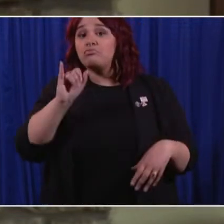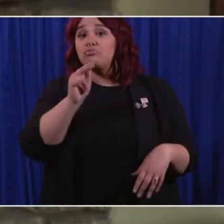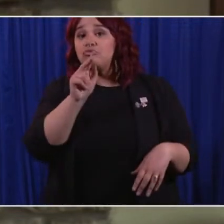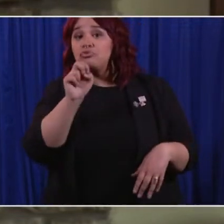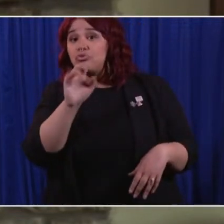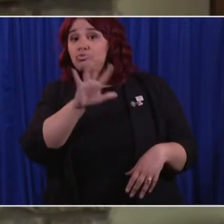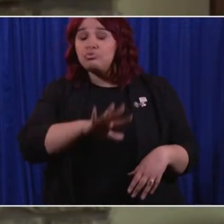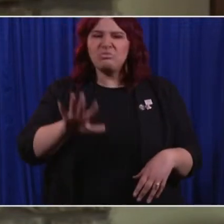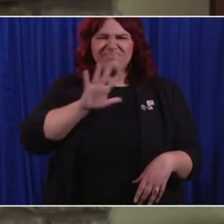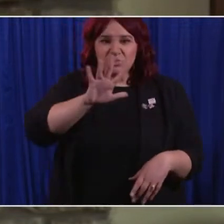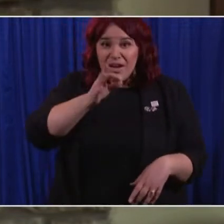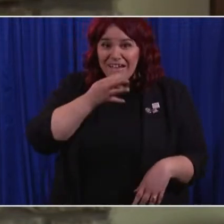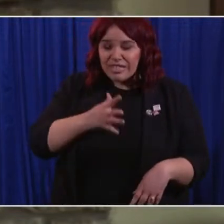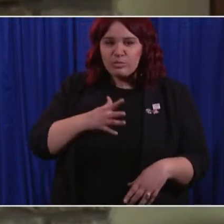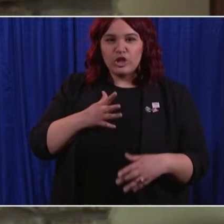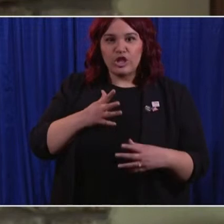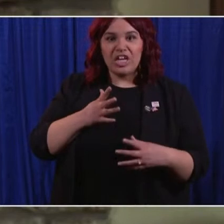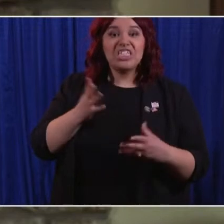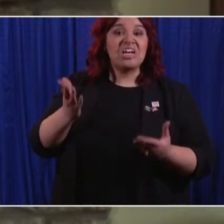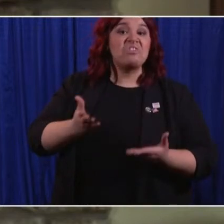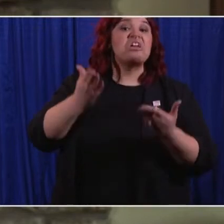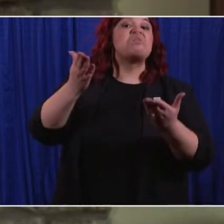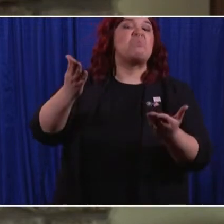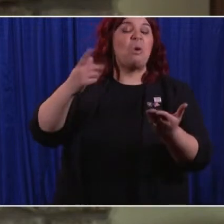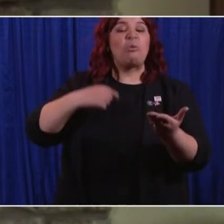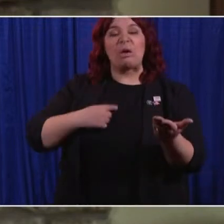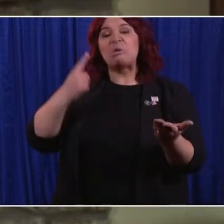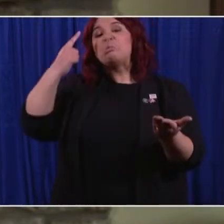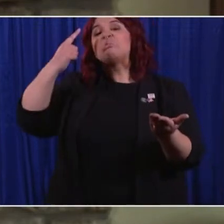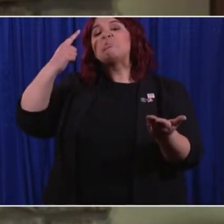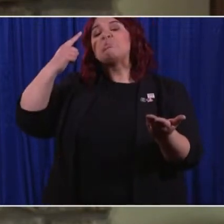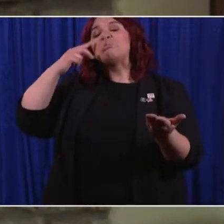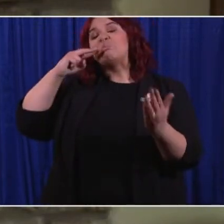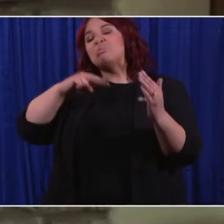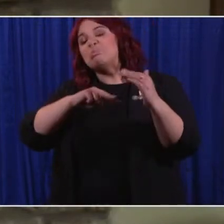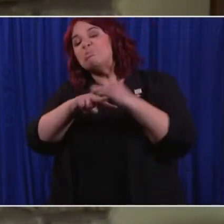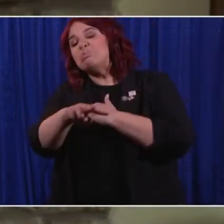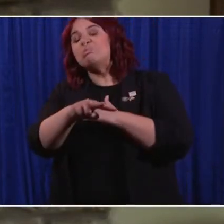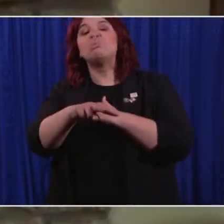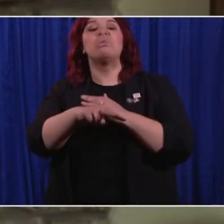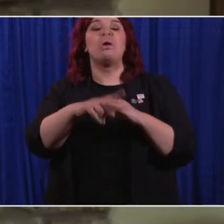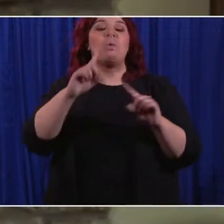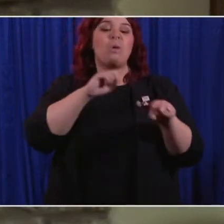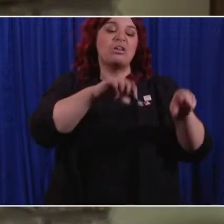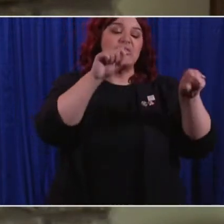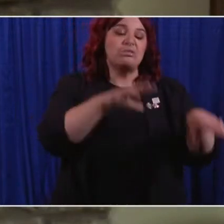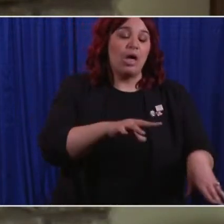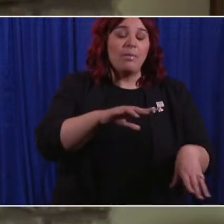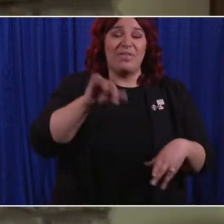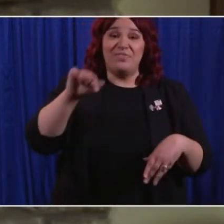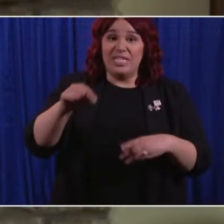you a timetable? At this point, when do you expect we might reach that incidence rate goal to end health orders?